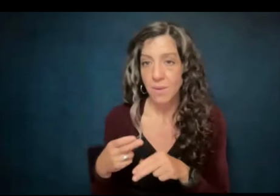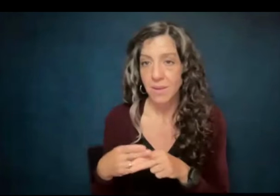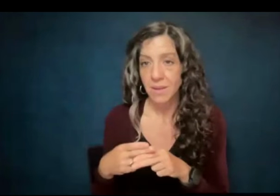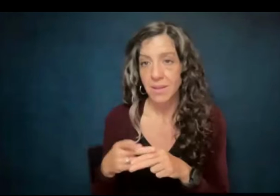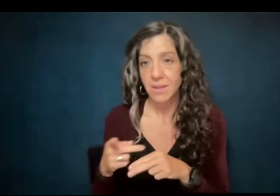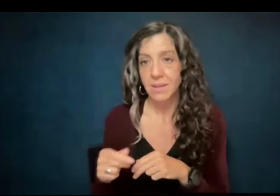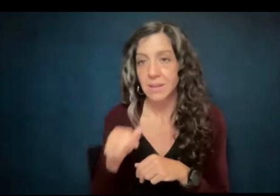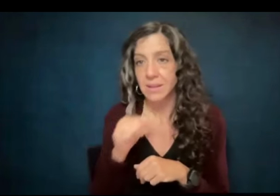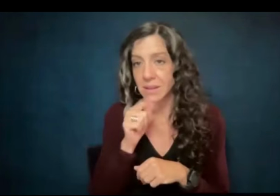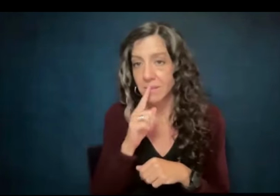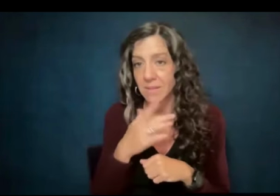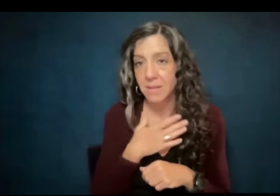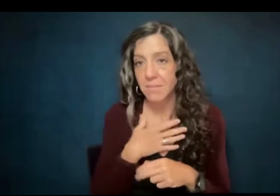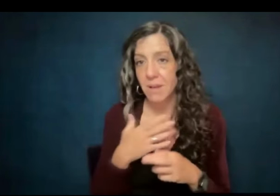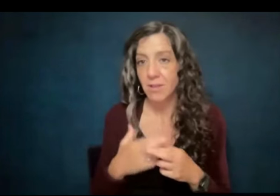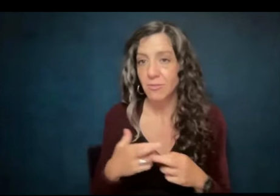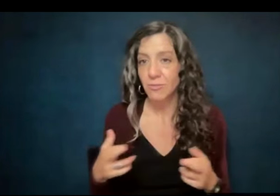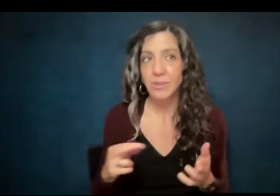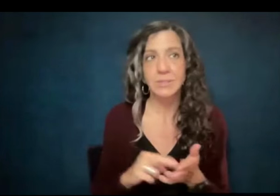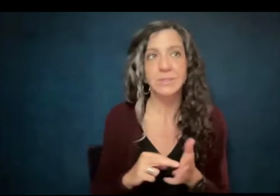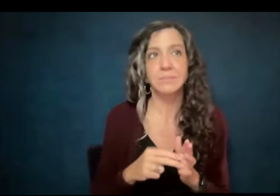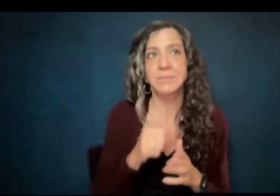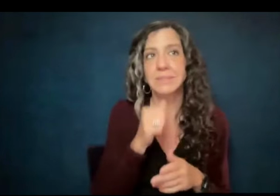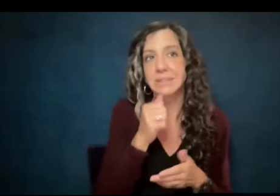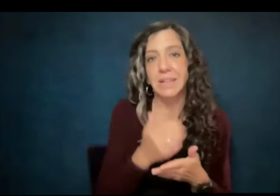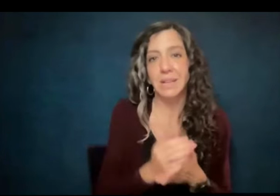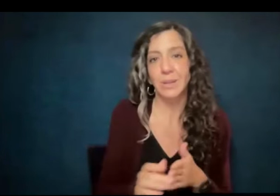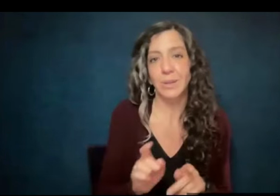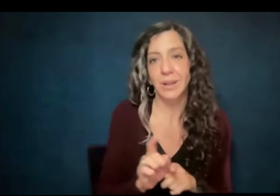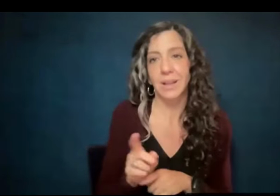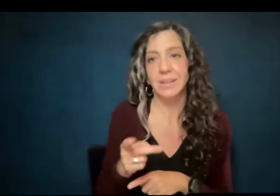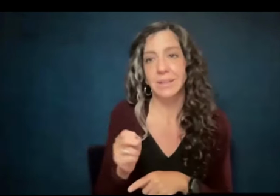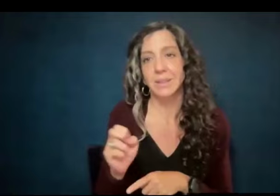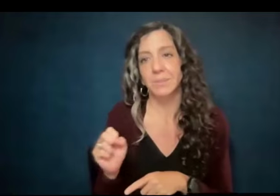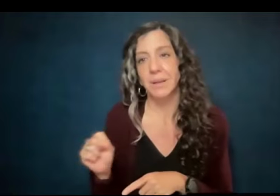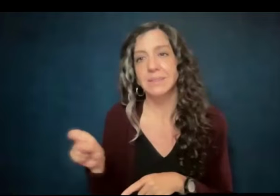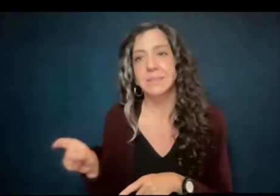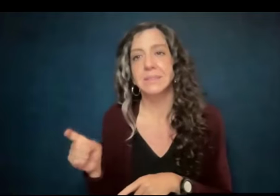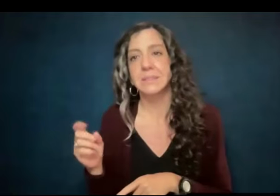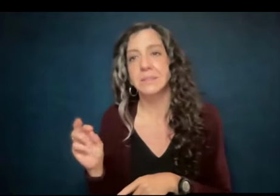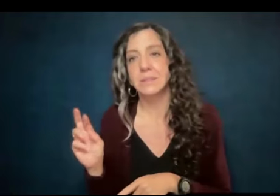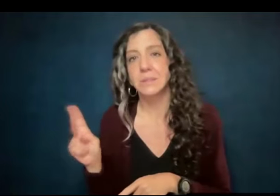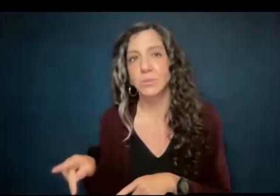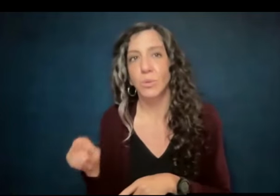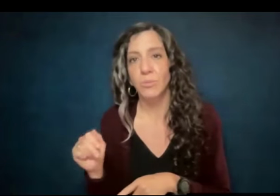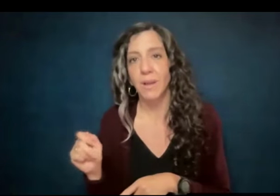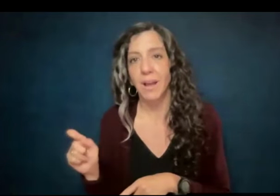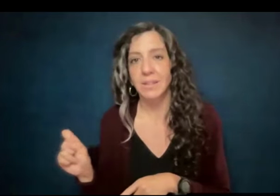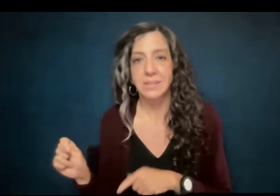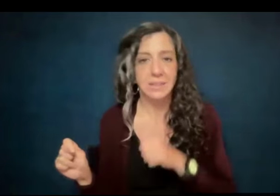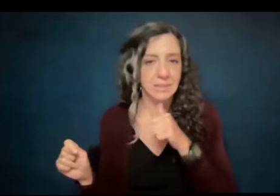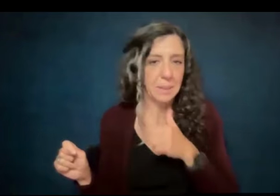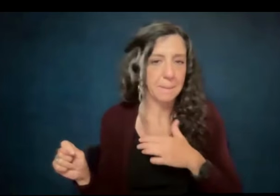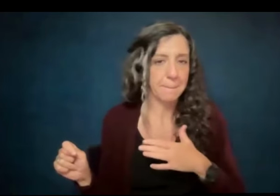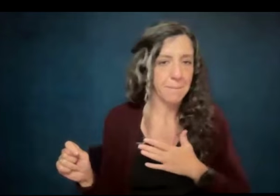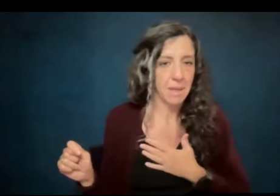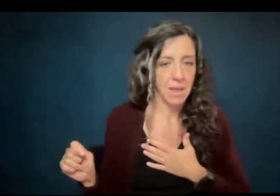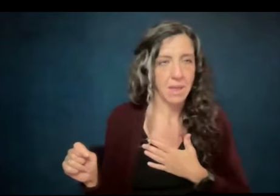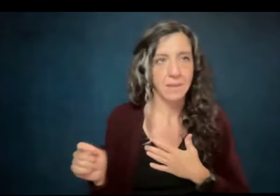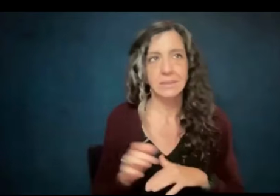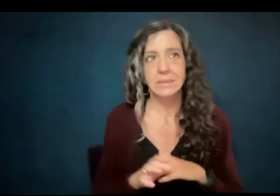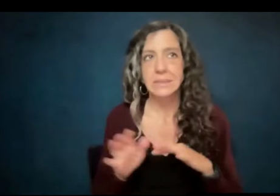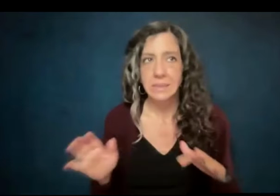not technically my resource. So it's not excluded as PES. It's a corporate asset. It's not my asset. So that's where